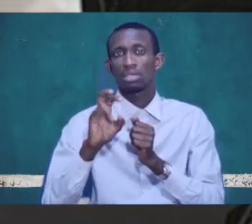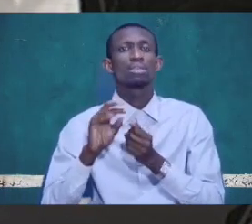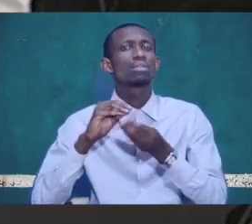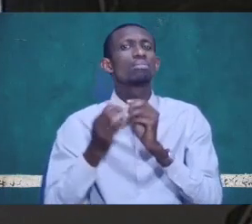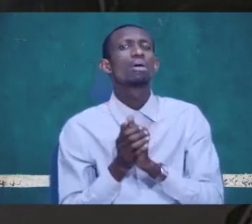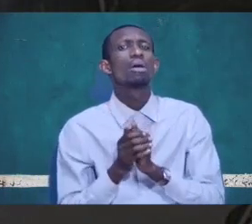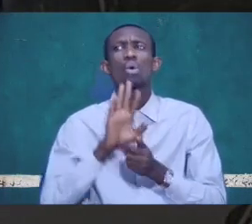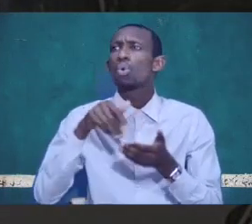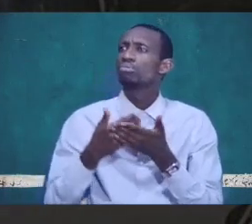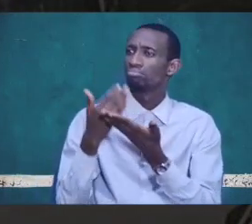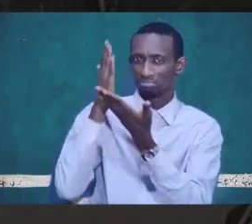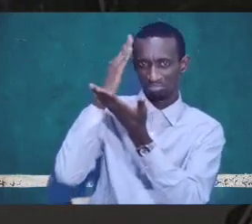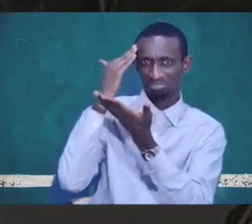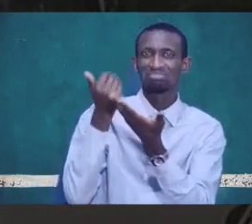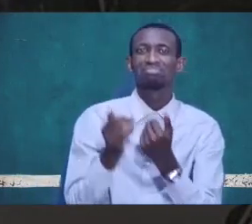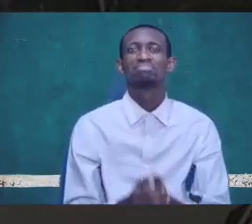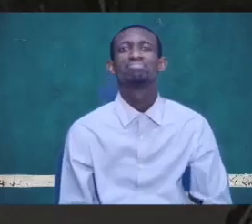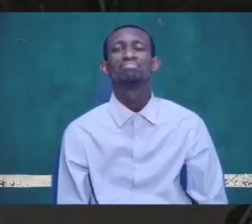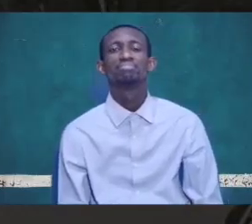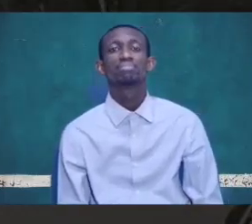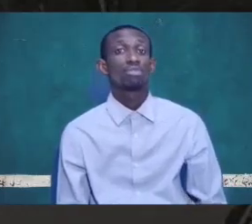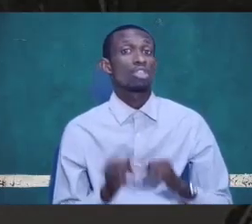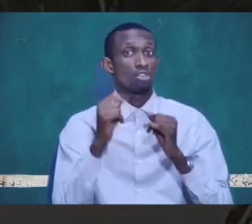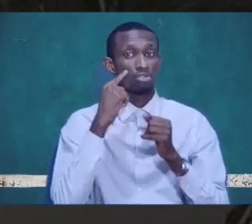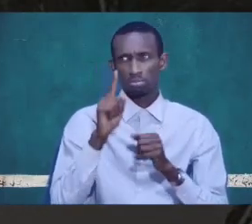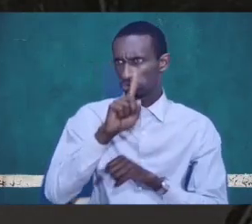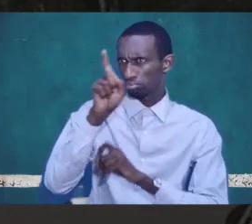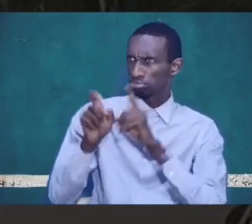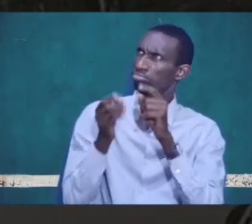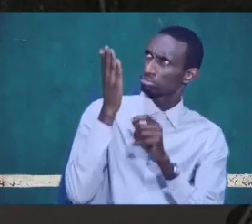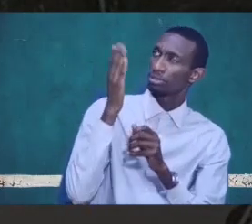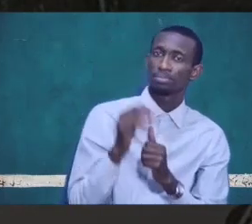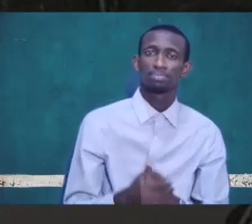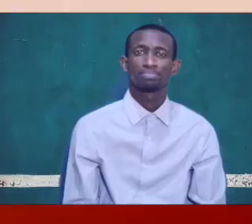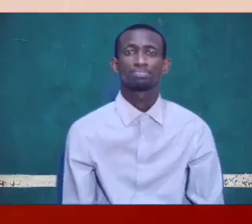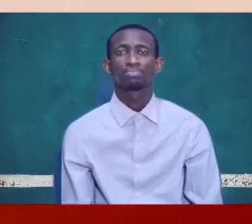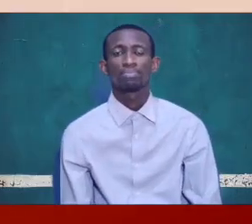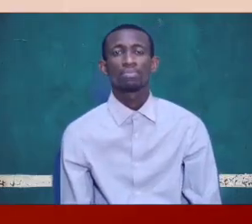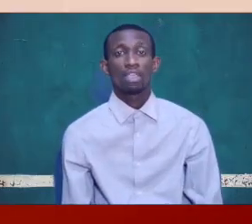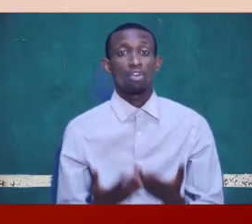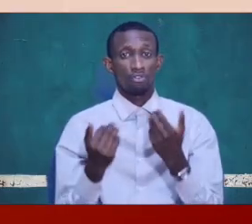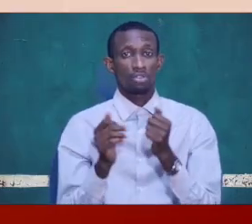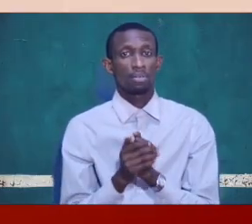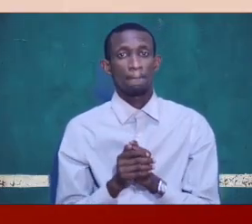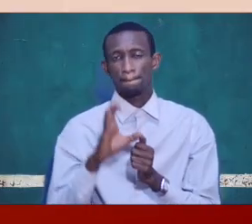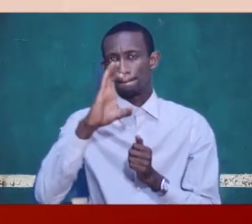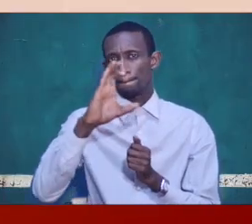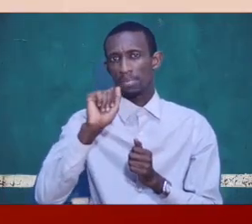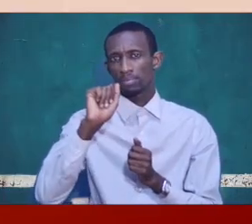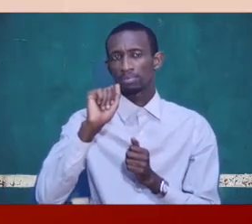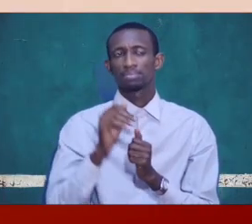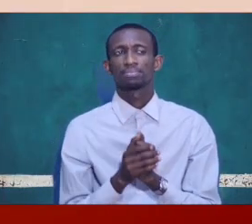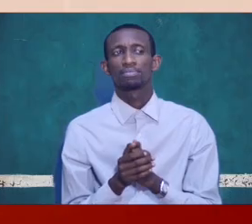if we go to this question, we have calcium with 40 and